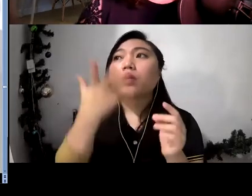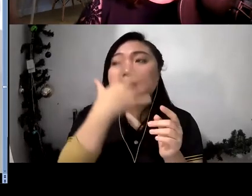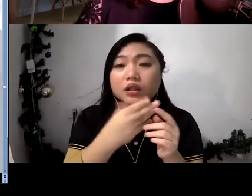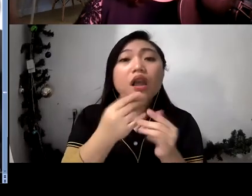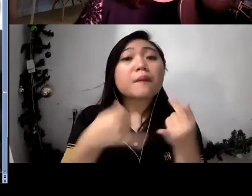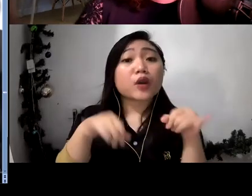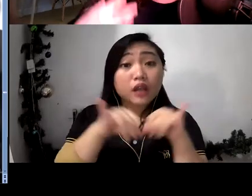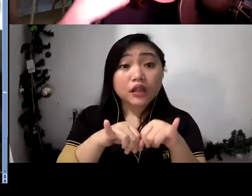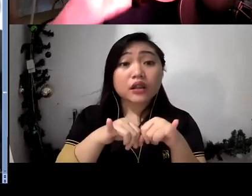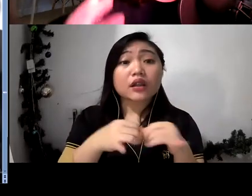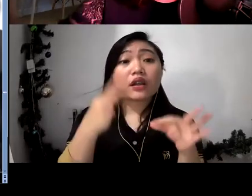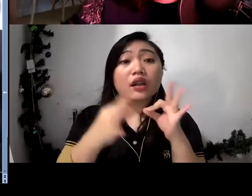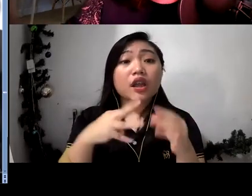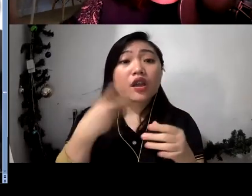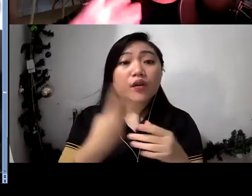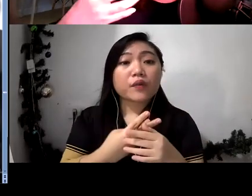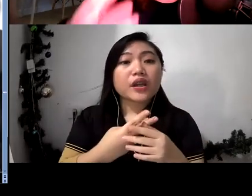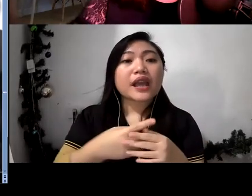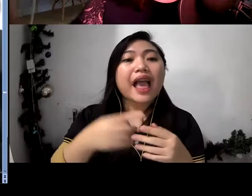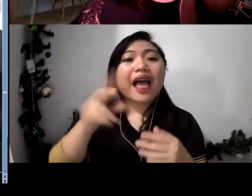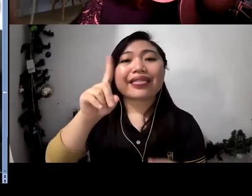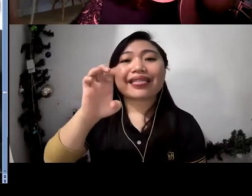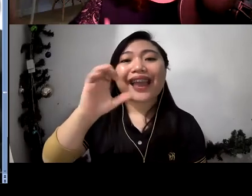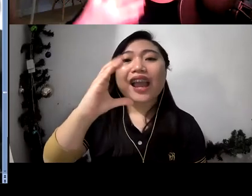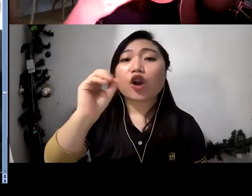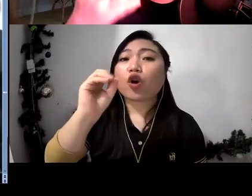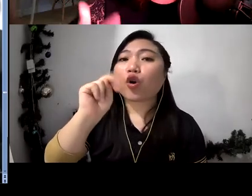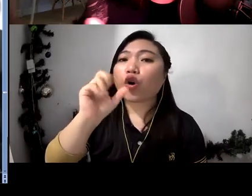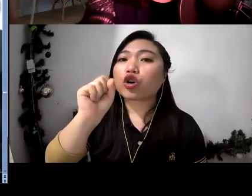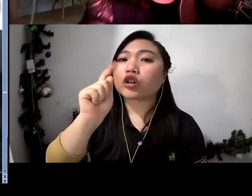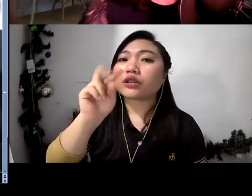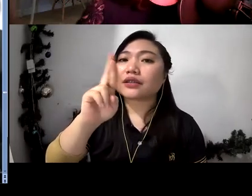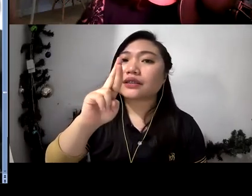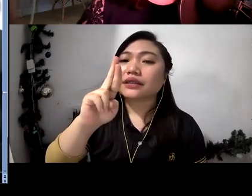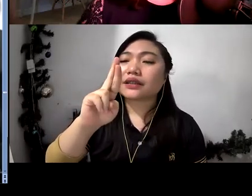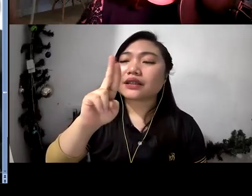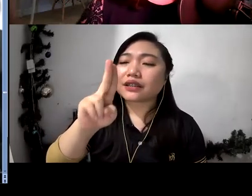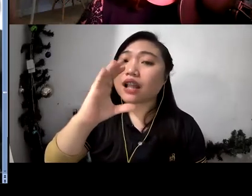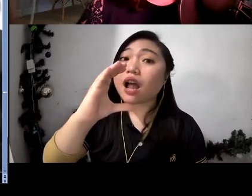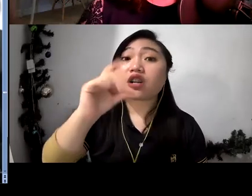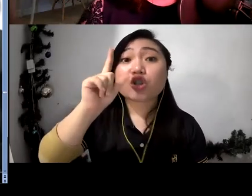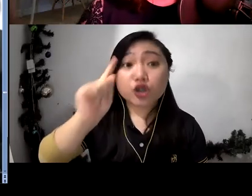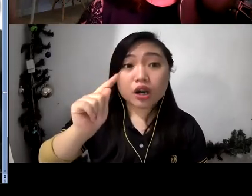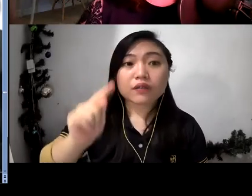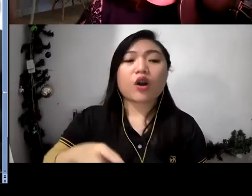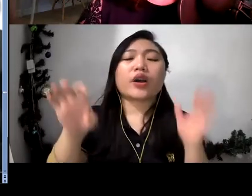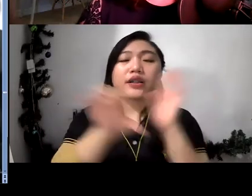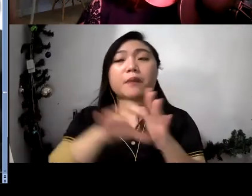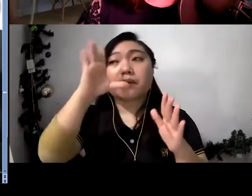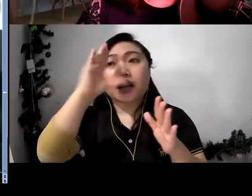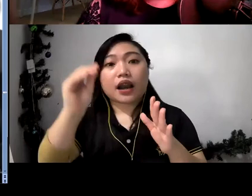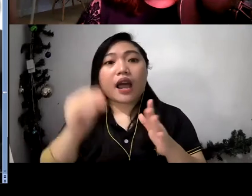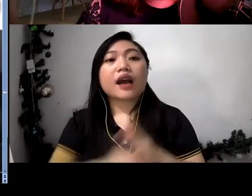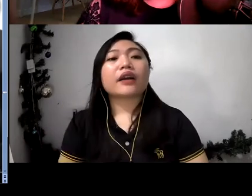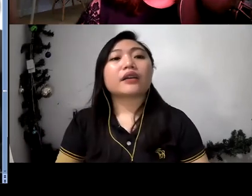ay nagde-deconstruct, no, ng ating mga activities natin. We also redefine, for example, no, sa mga kalalakihan, yung